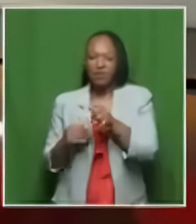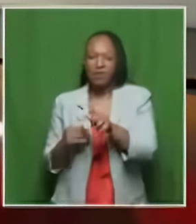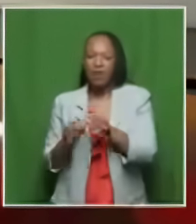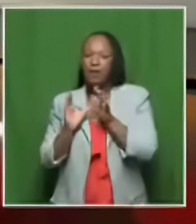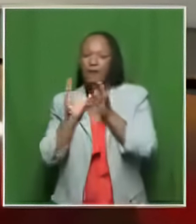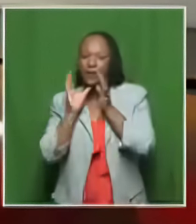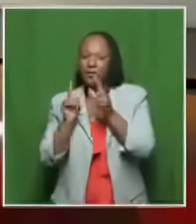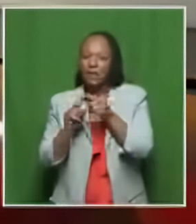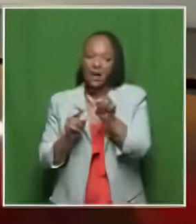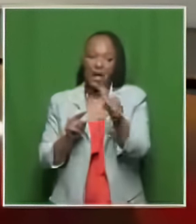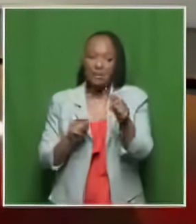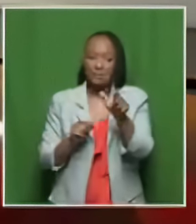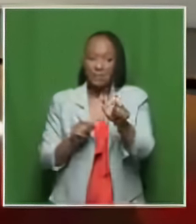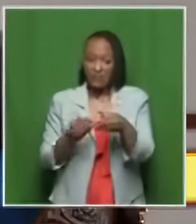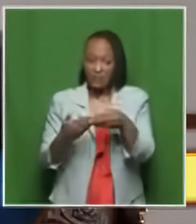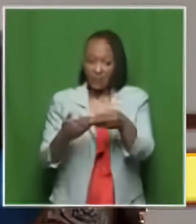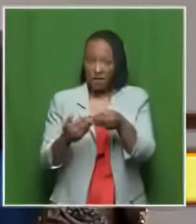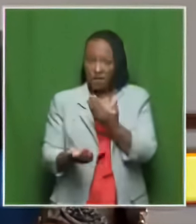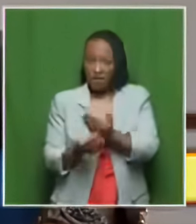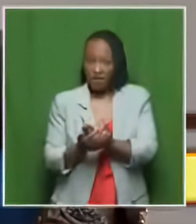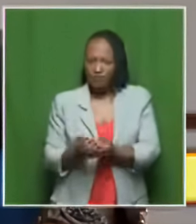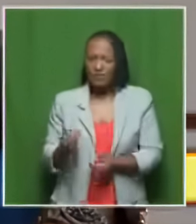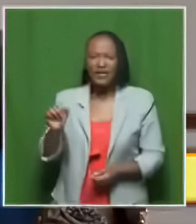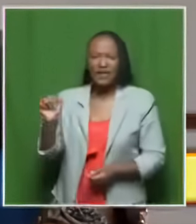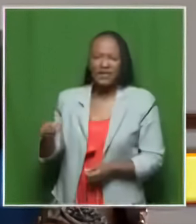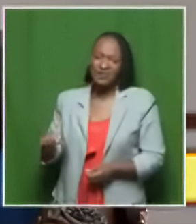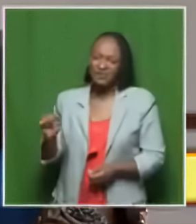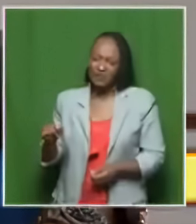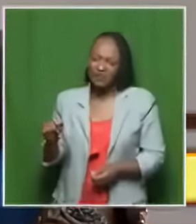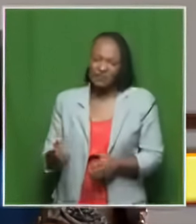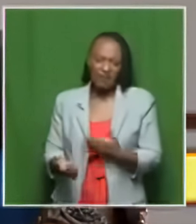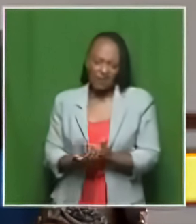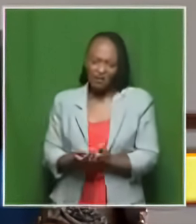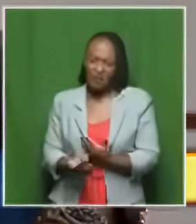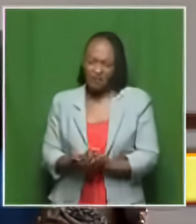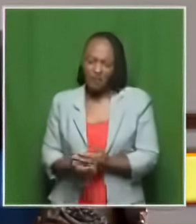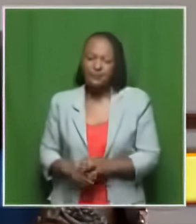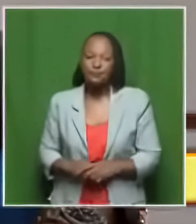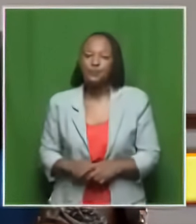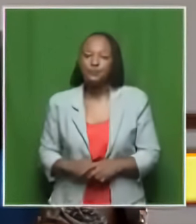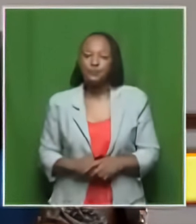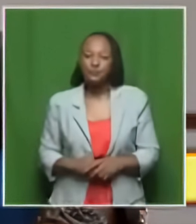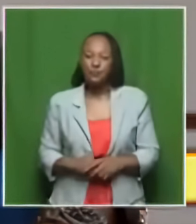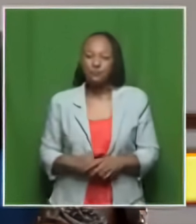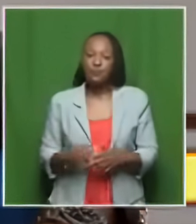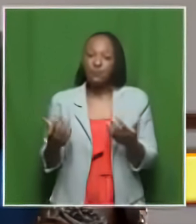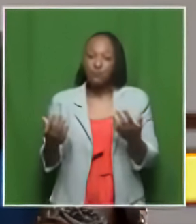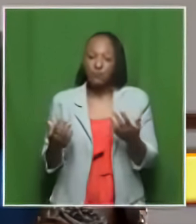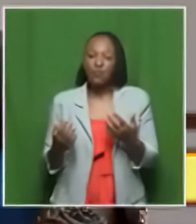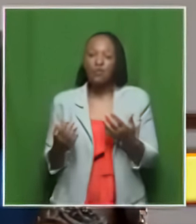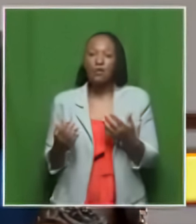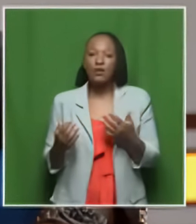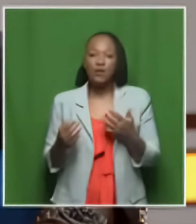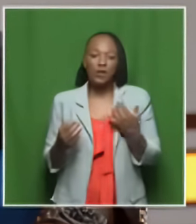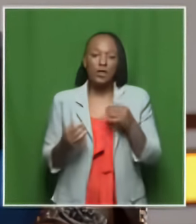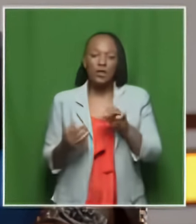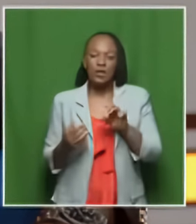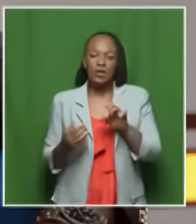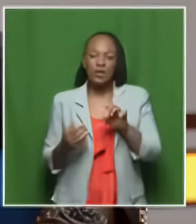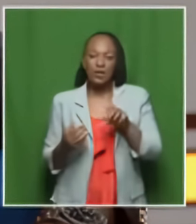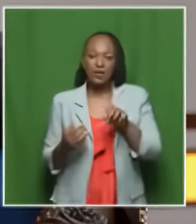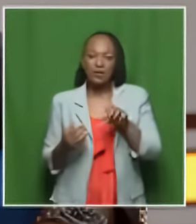Julius Malema lead the EFF? Absolutely, absolutely. The EFF, actually Ipsos gives that research, and